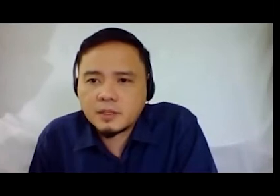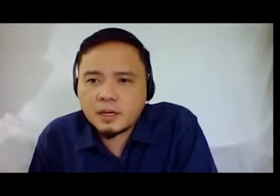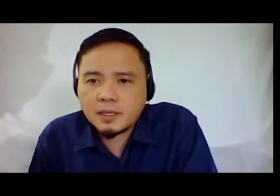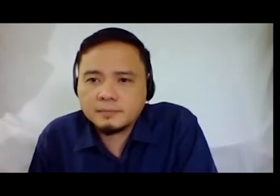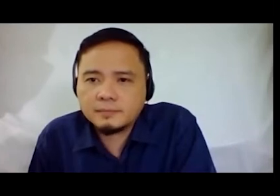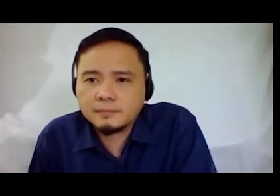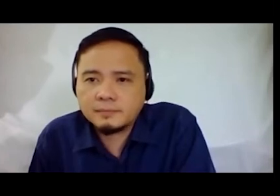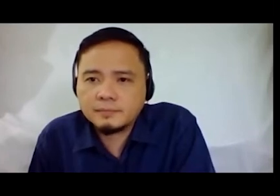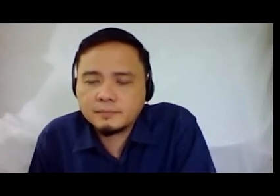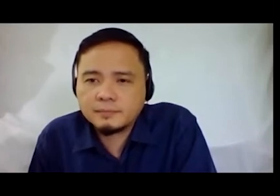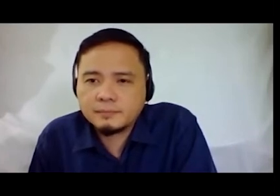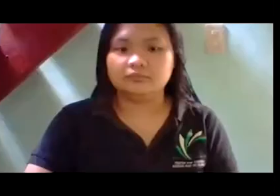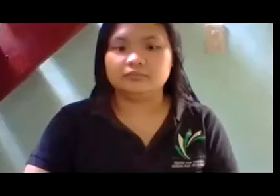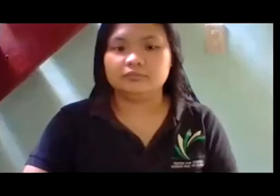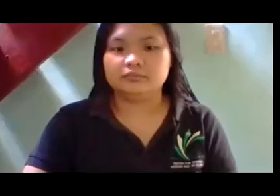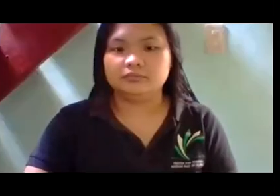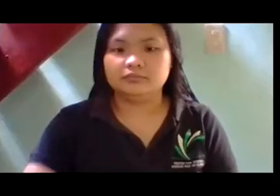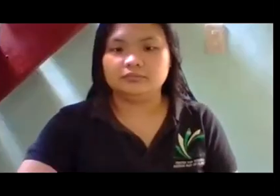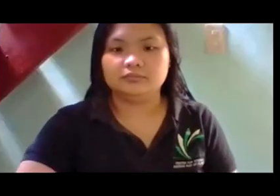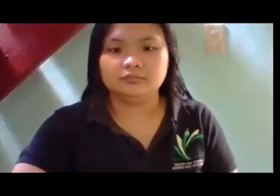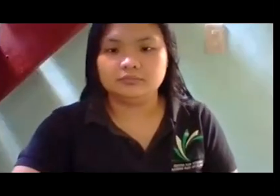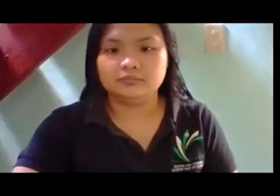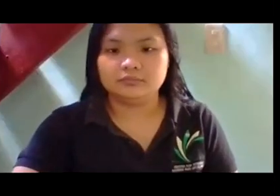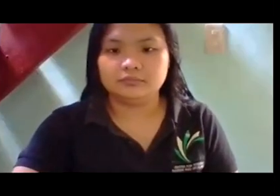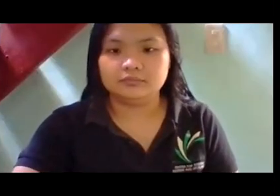Yes, sir. Got it. Okay.